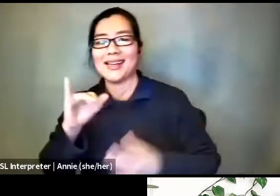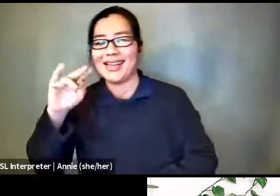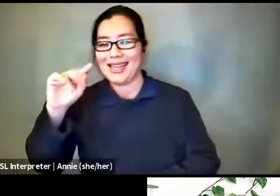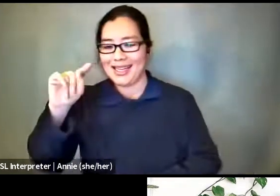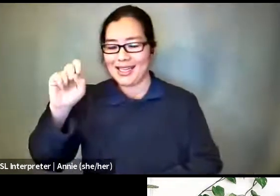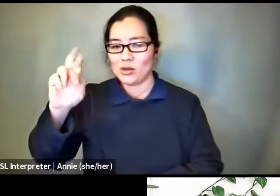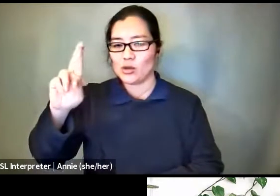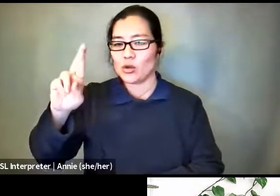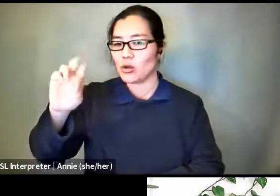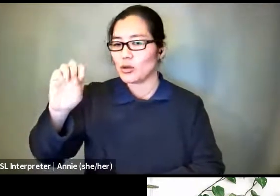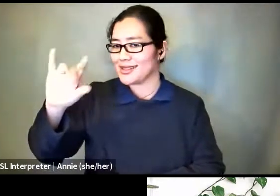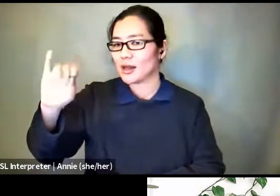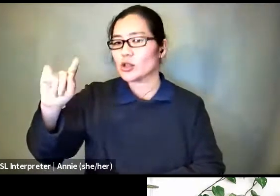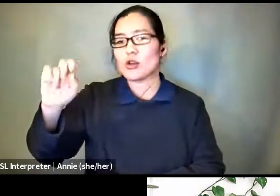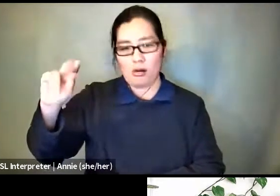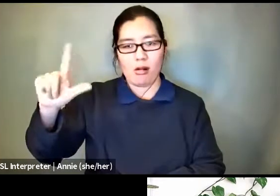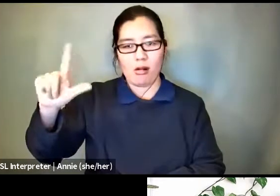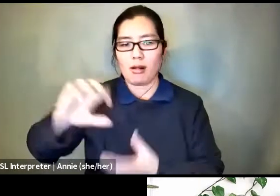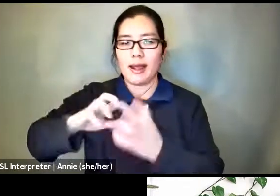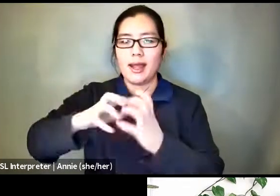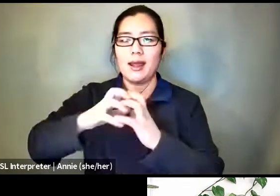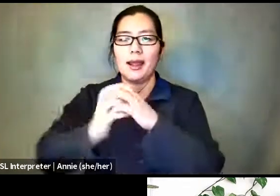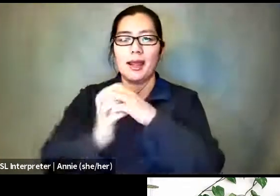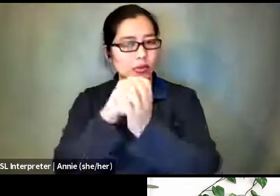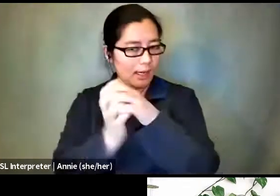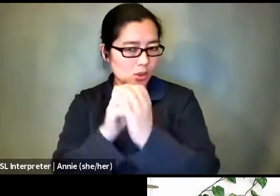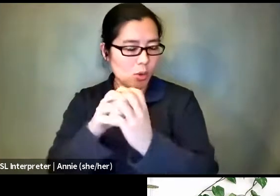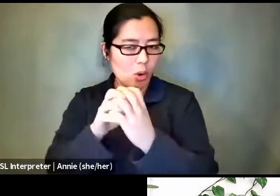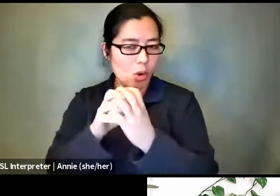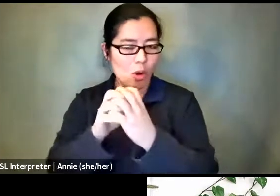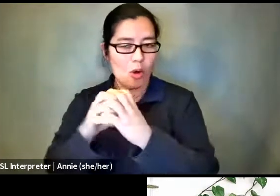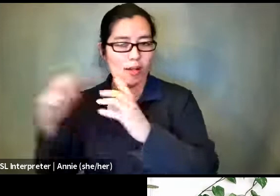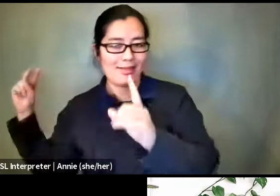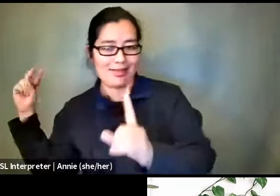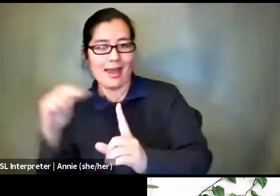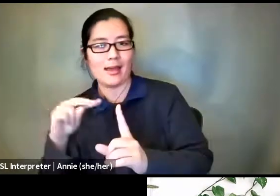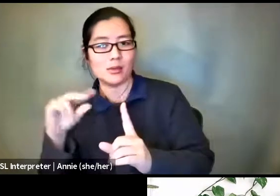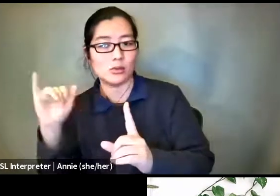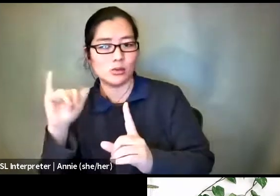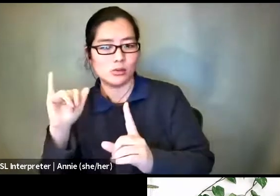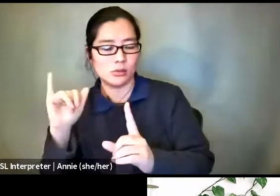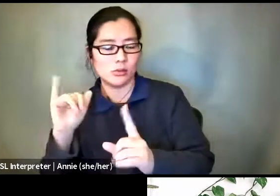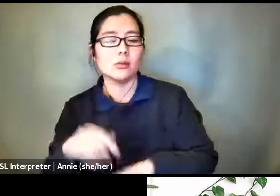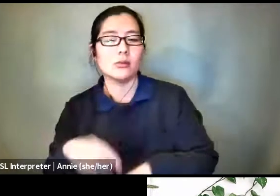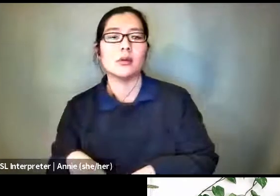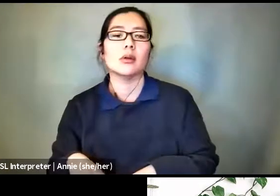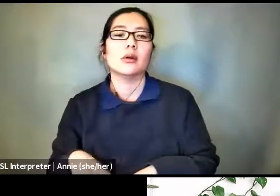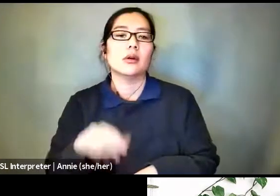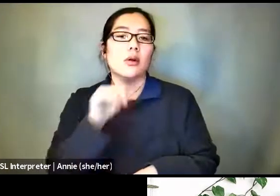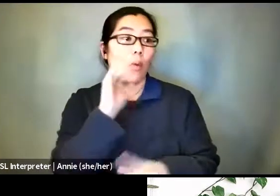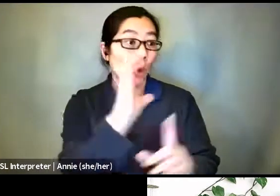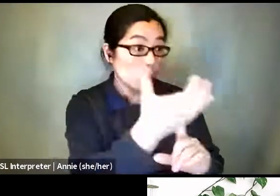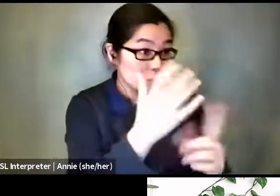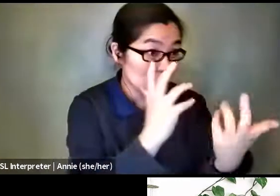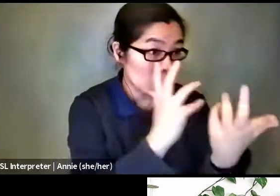really working to make sure that this is a program that girls will respond